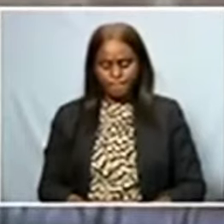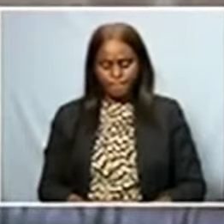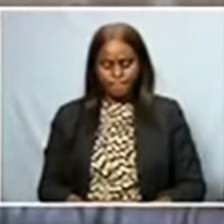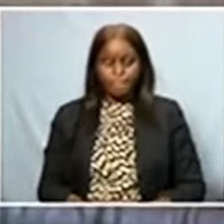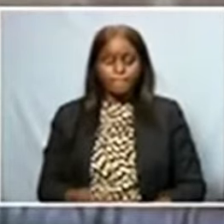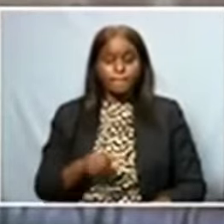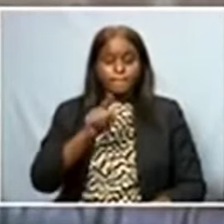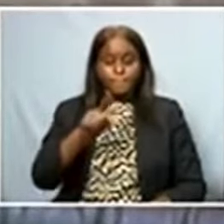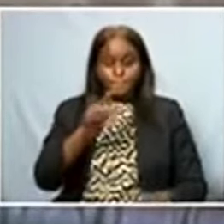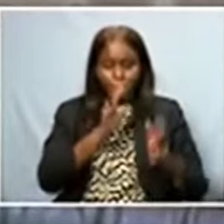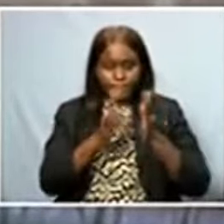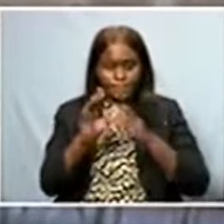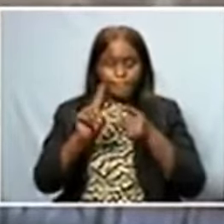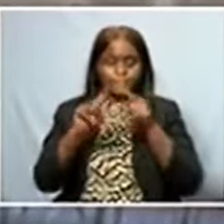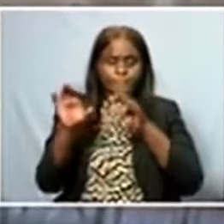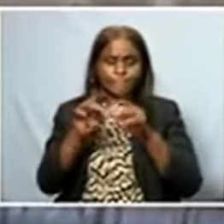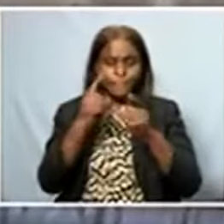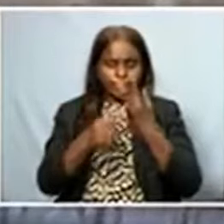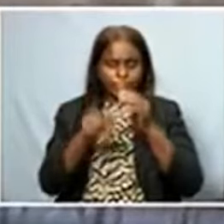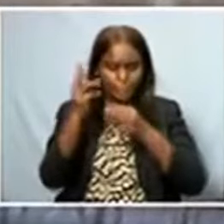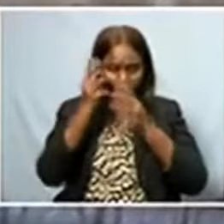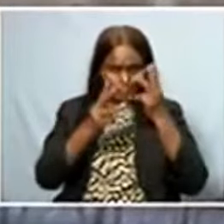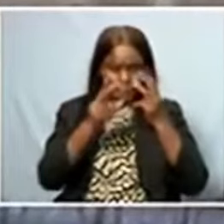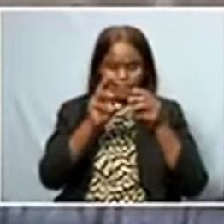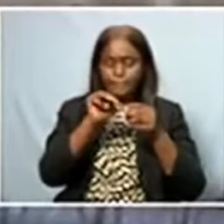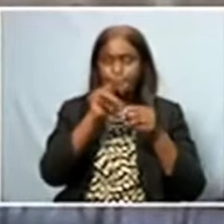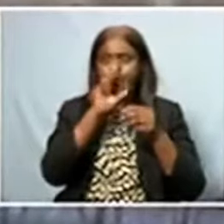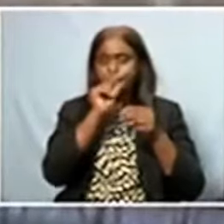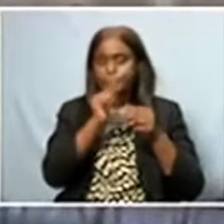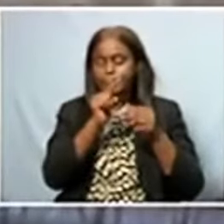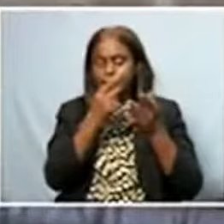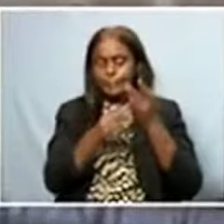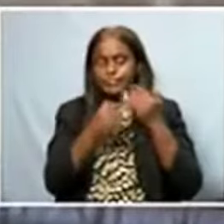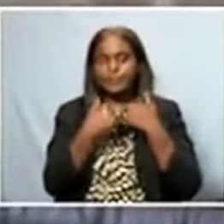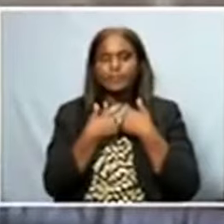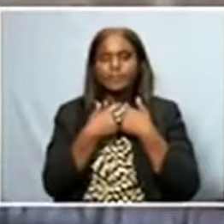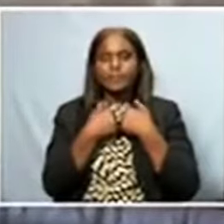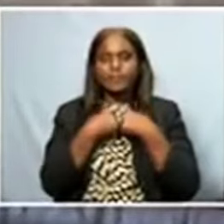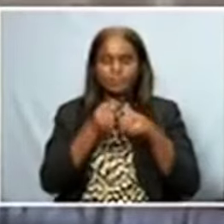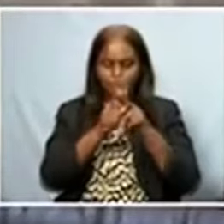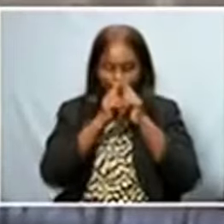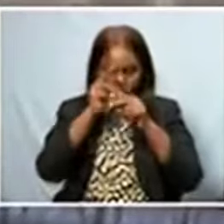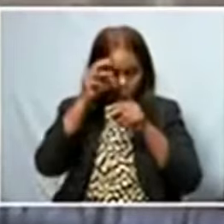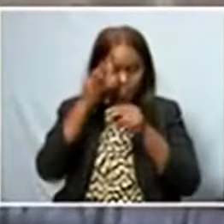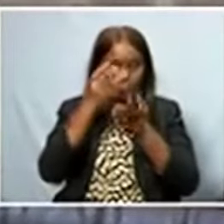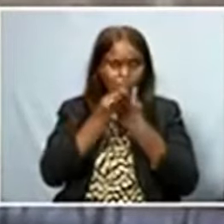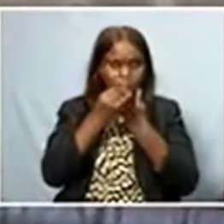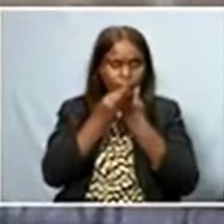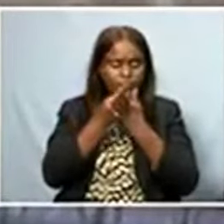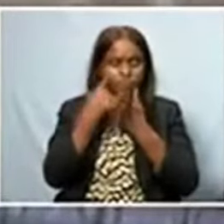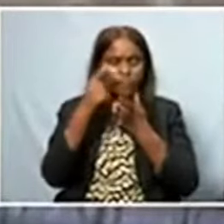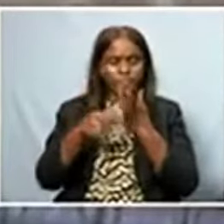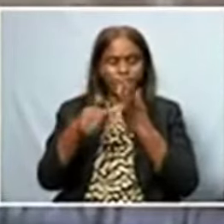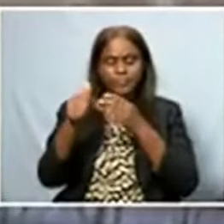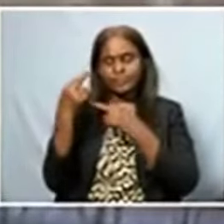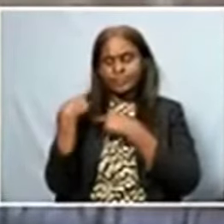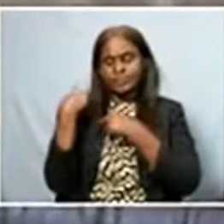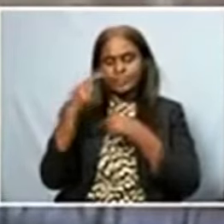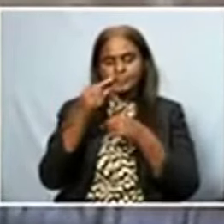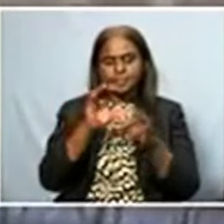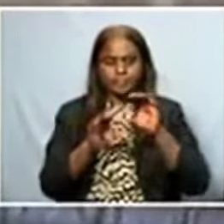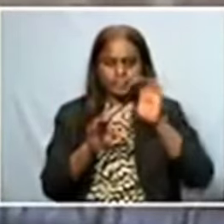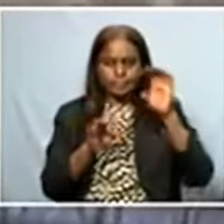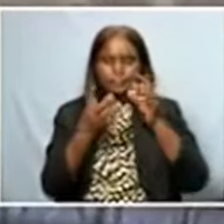What are you intending to do? It's a concern, Mr. Speaker, that should be taken by the Honorable Minister of Finance, who is responsible for